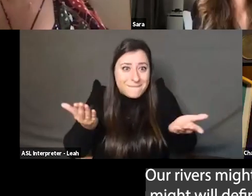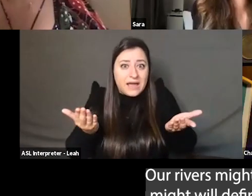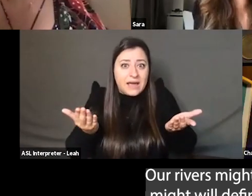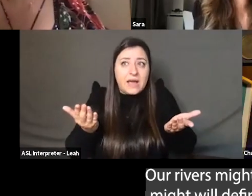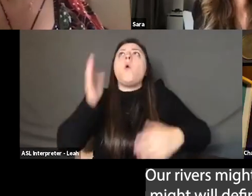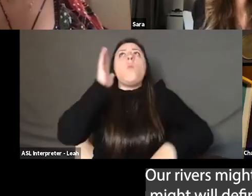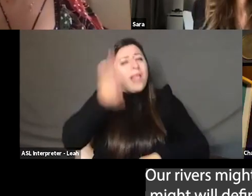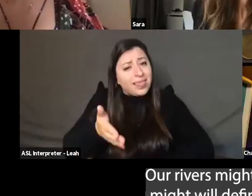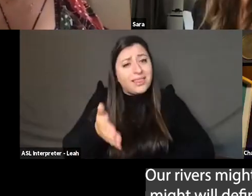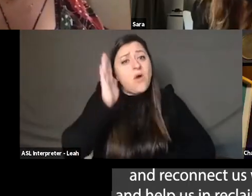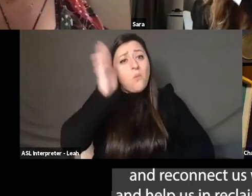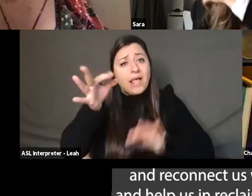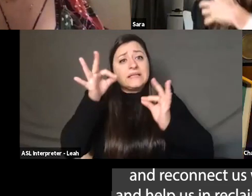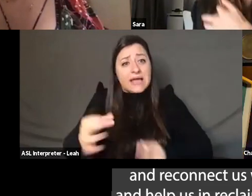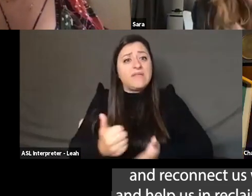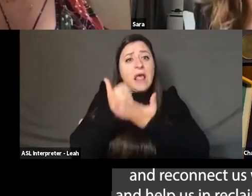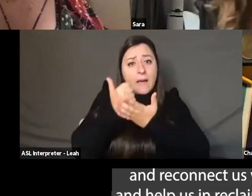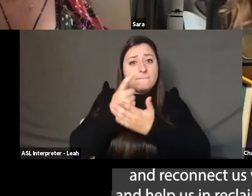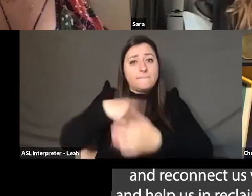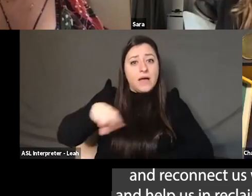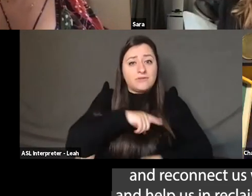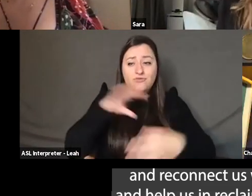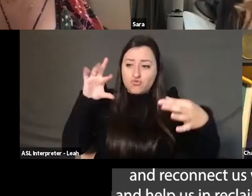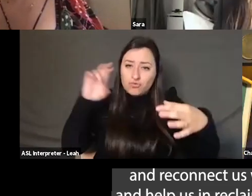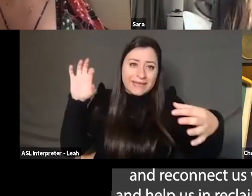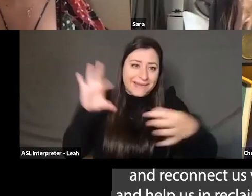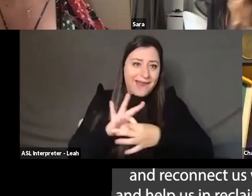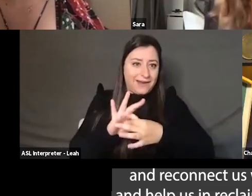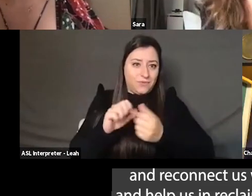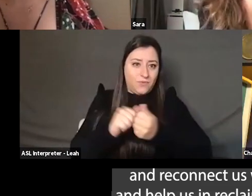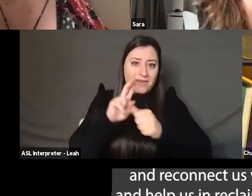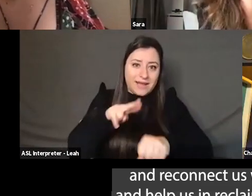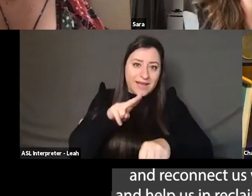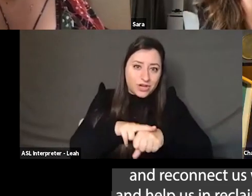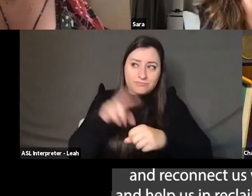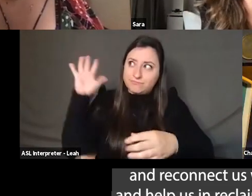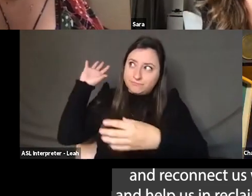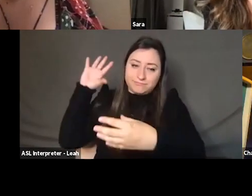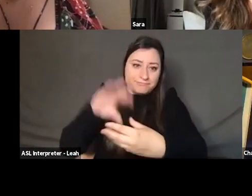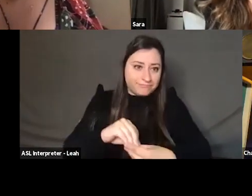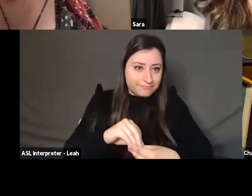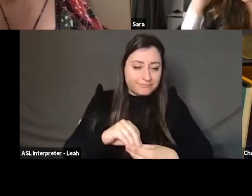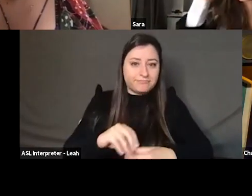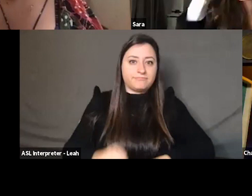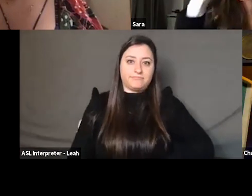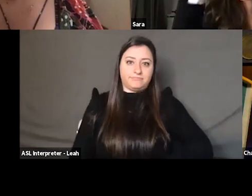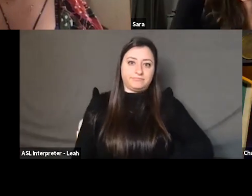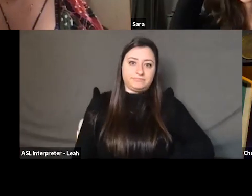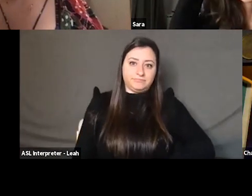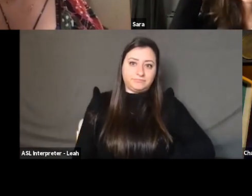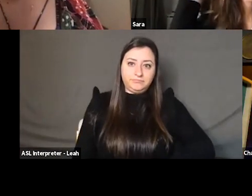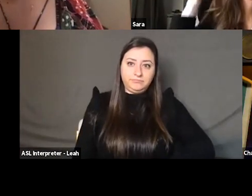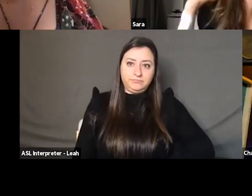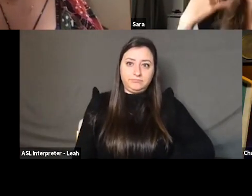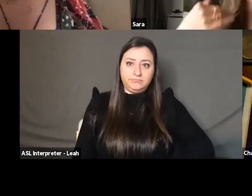will definitely help us and reconnect us with the nature and help us in reclaiming our country.